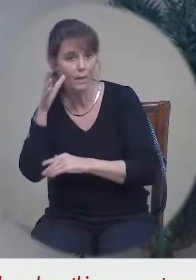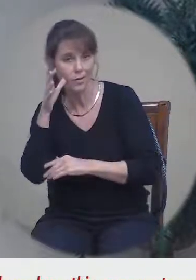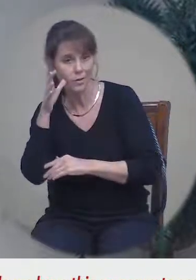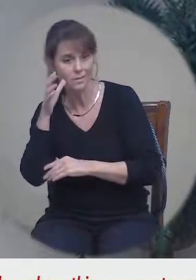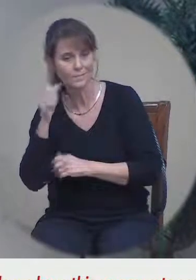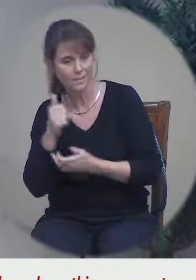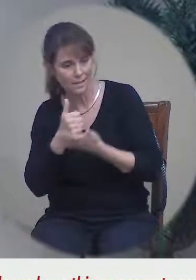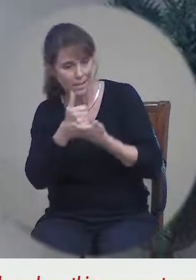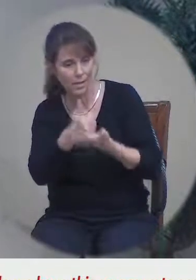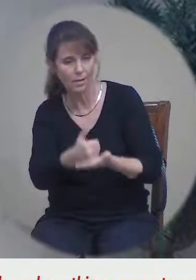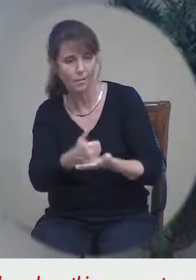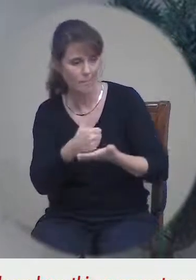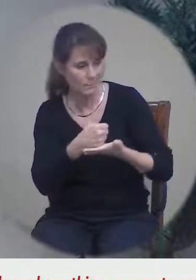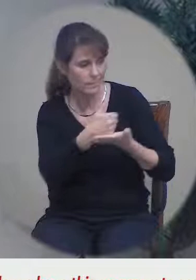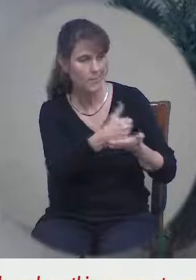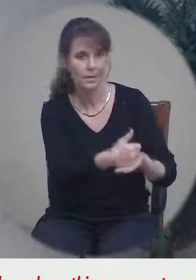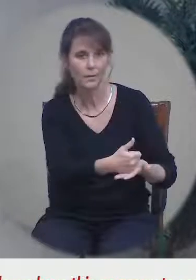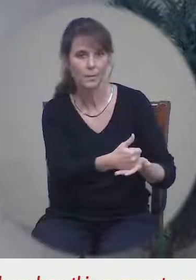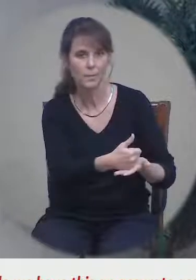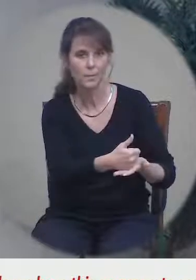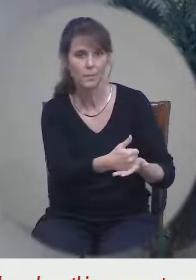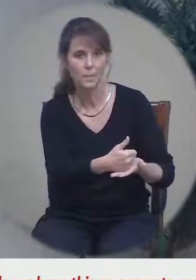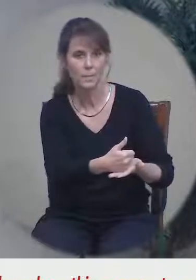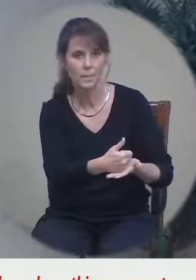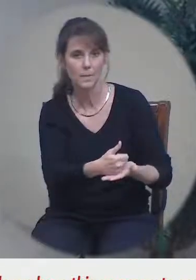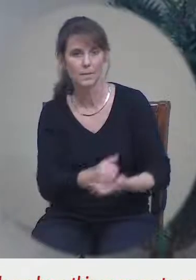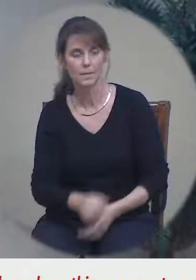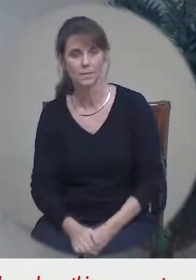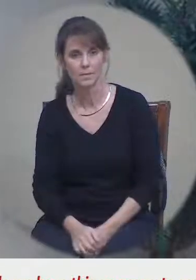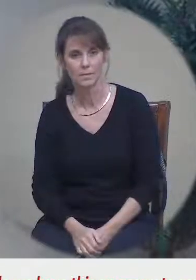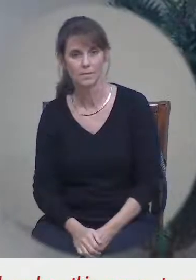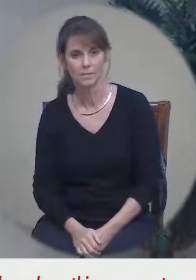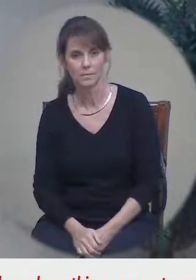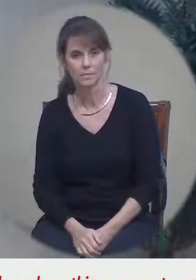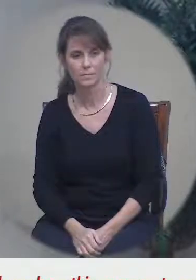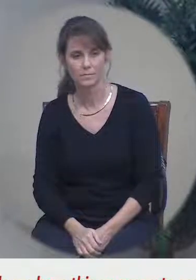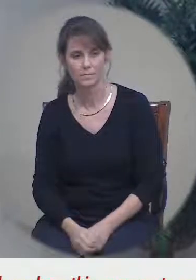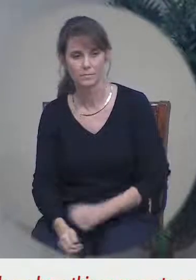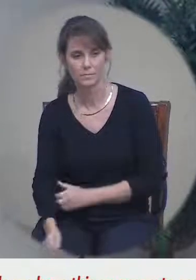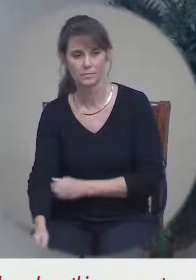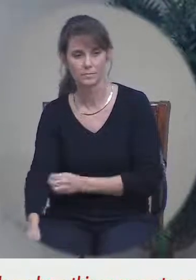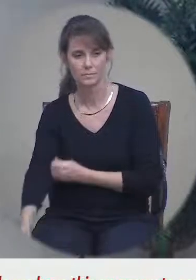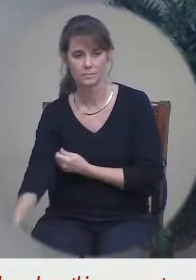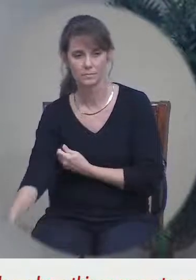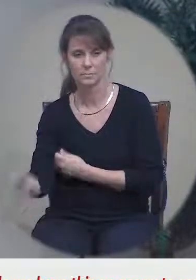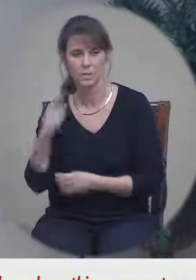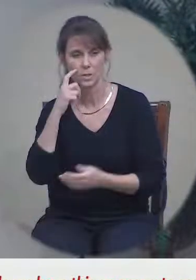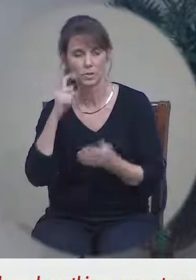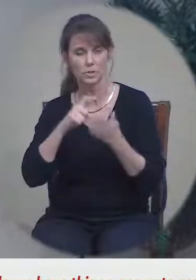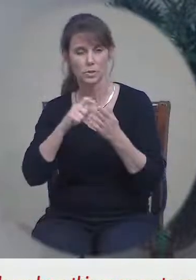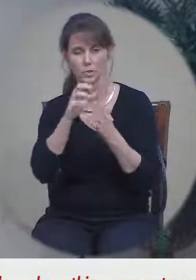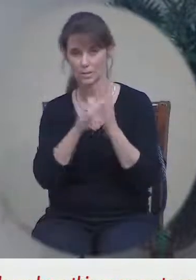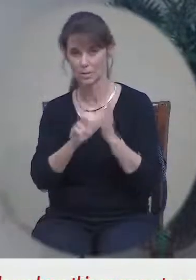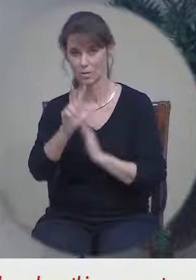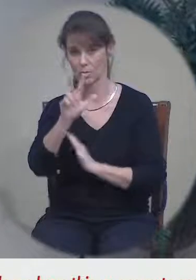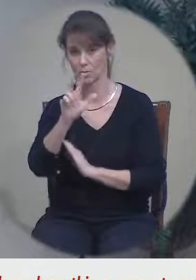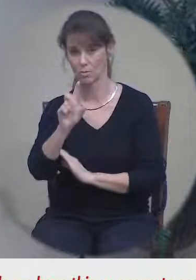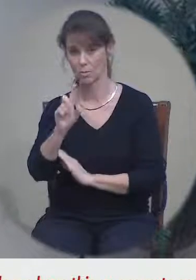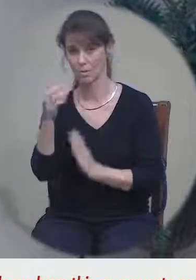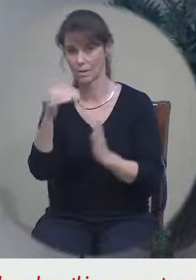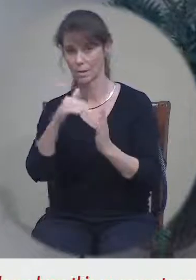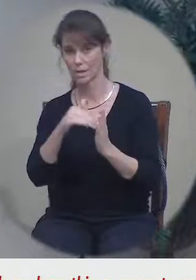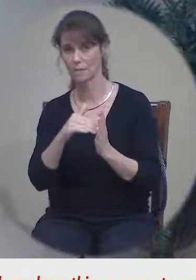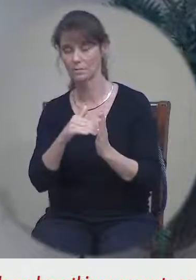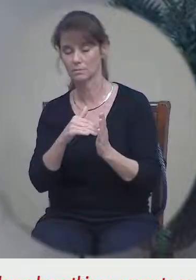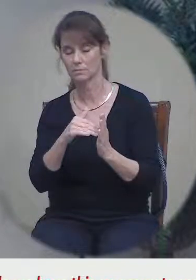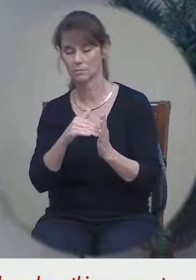to him for a blessing. He would make the widow's heart to sing. Look over chapter 31. Again, another reference kind